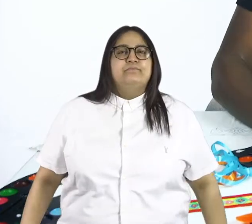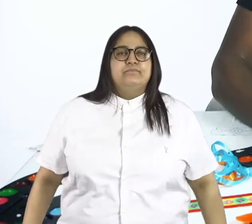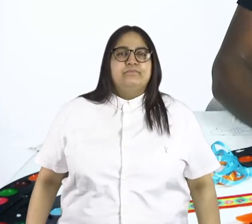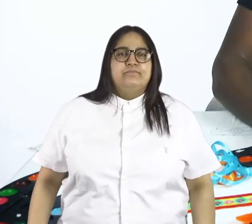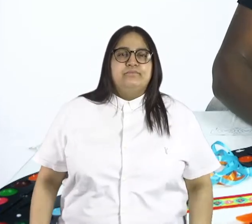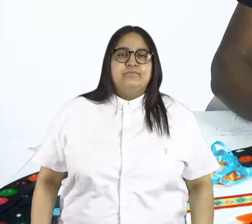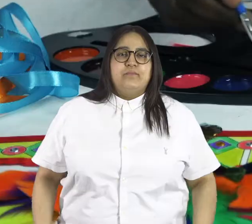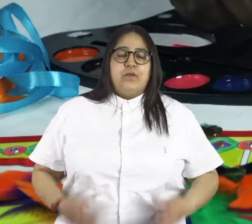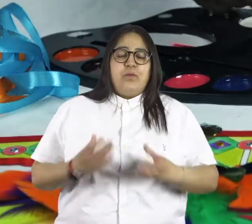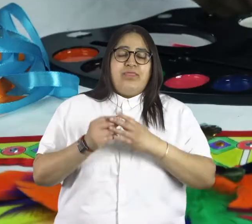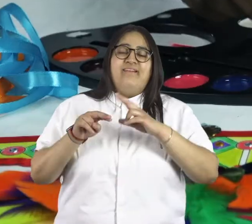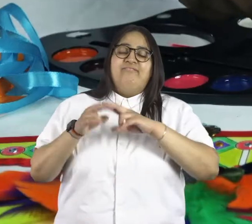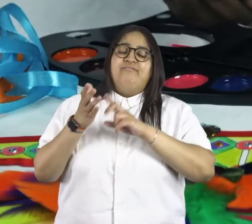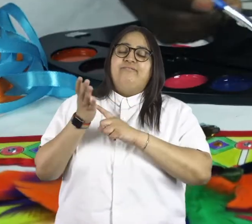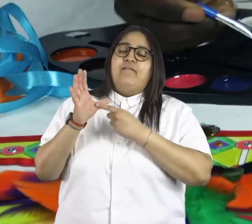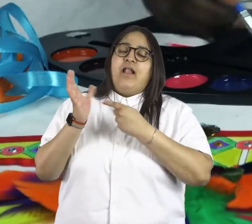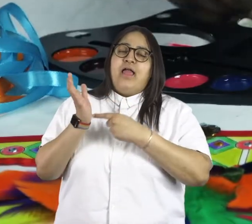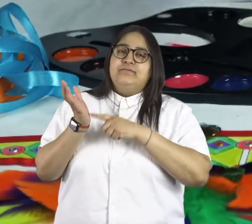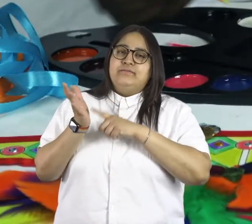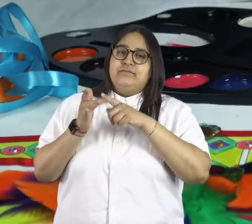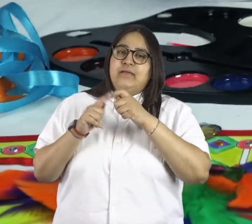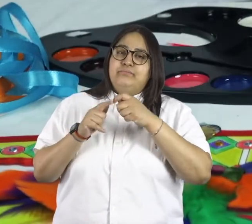brush, just dab a bit